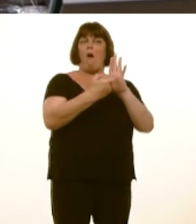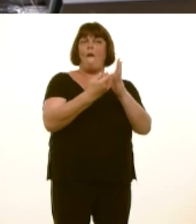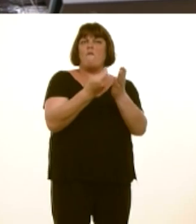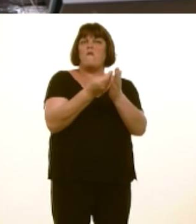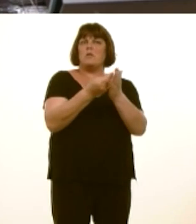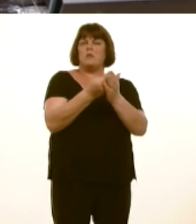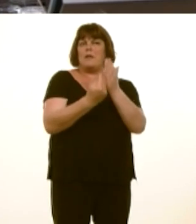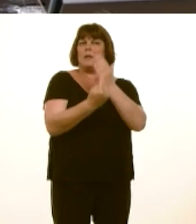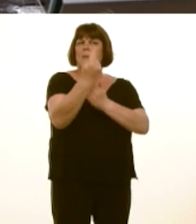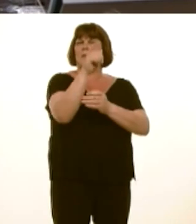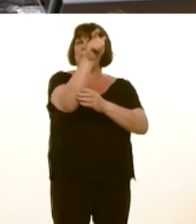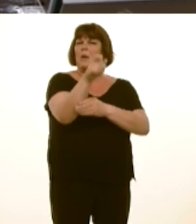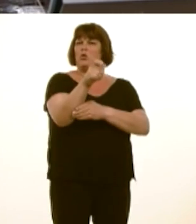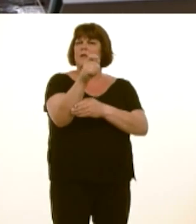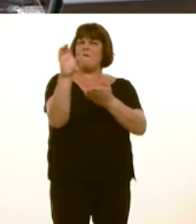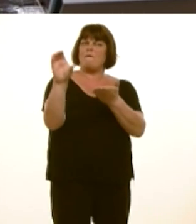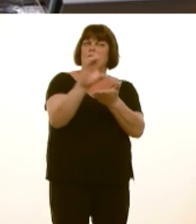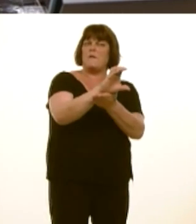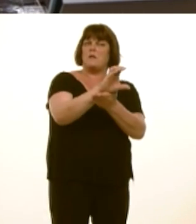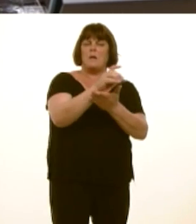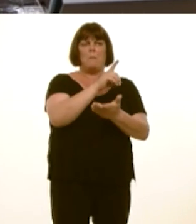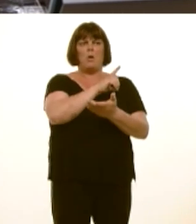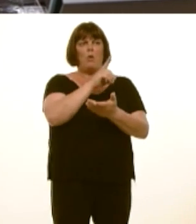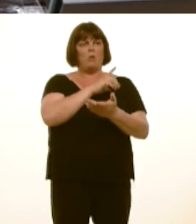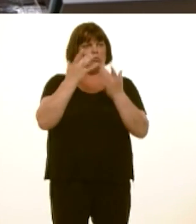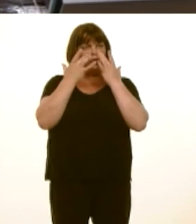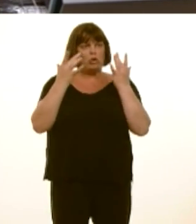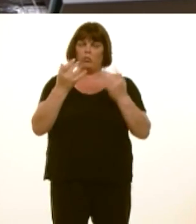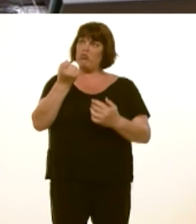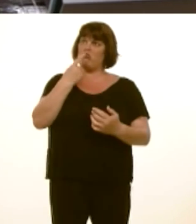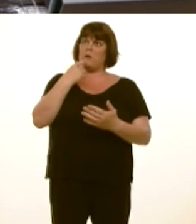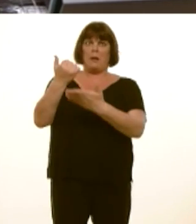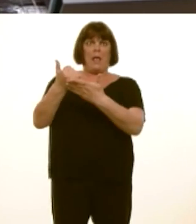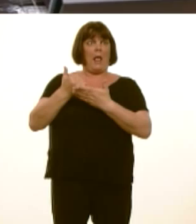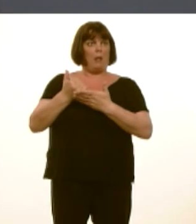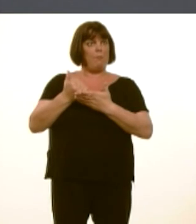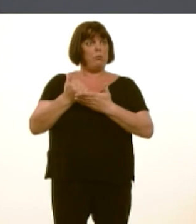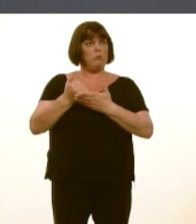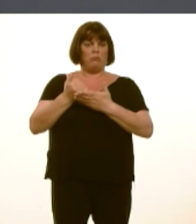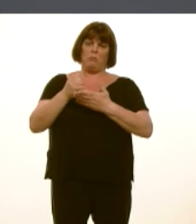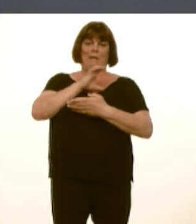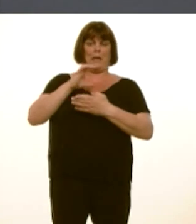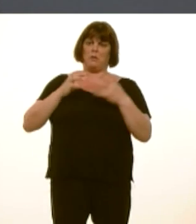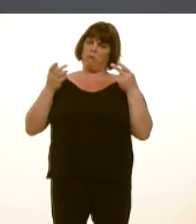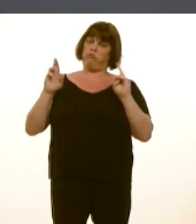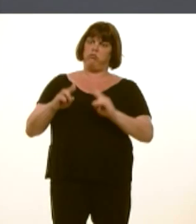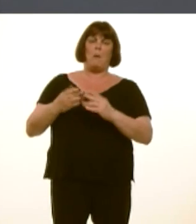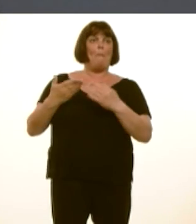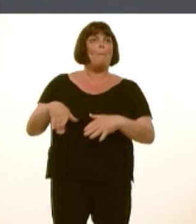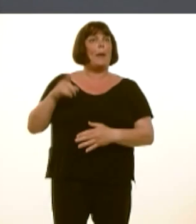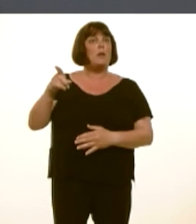ymateb mae fe wedi cael i'r cyffuriau hyn. wedi gofyn i'r